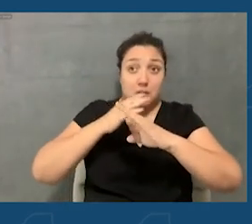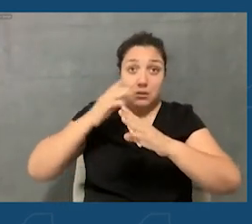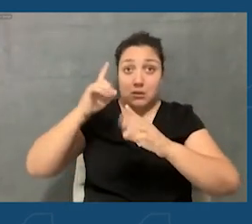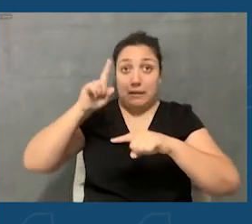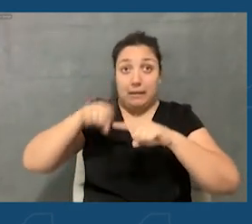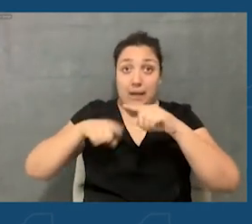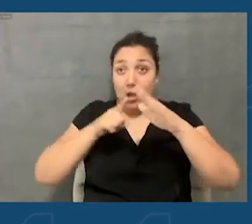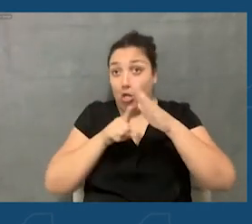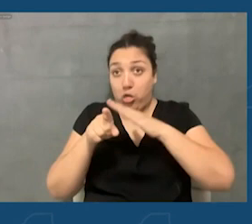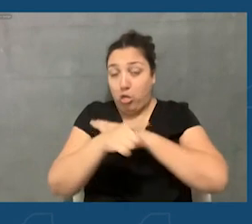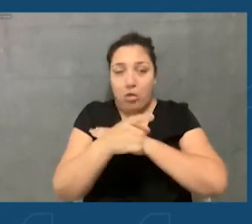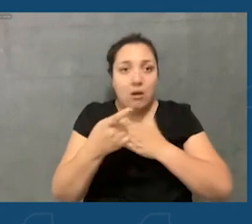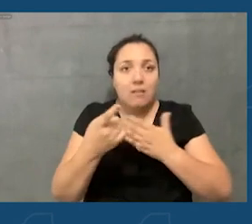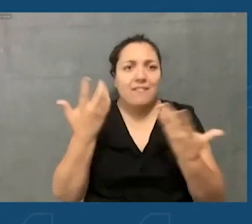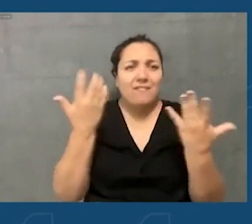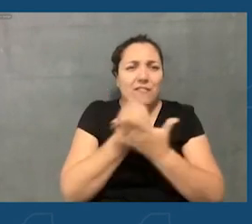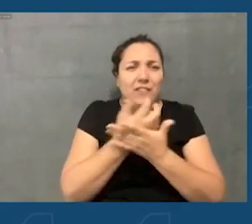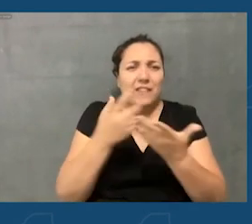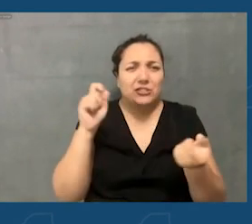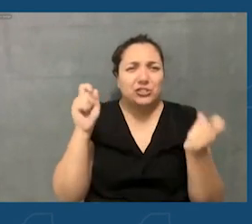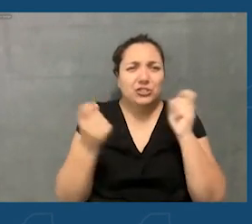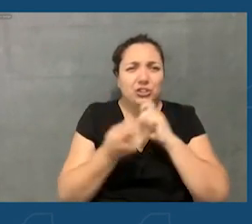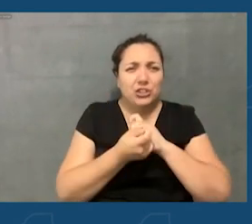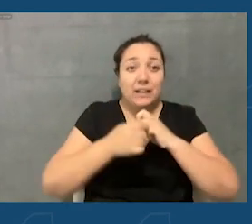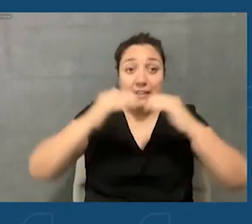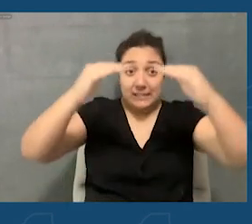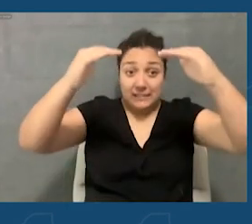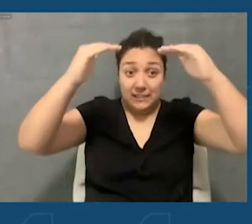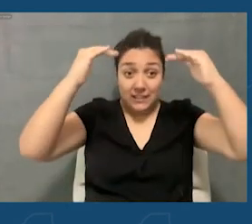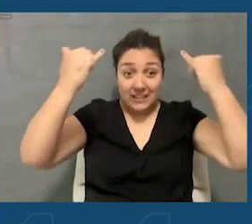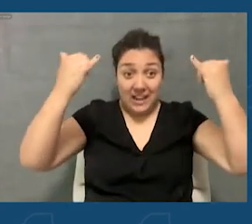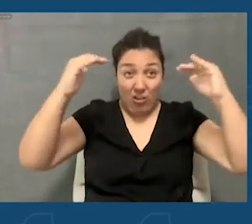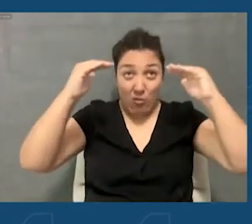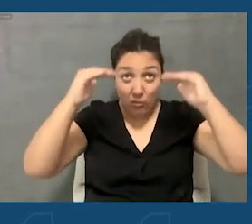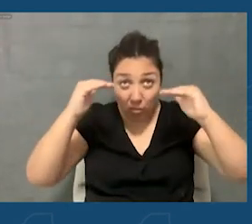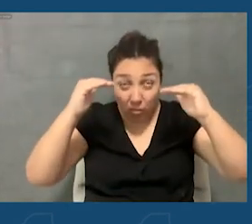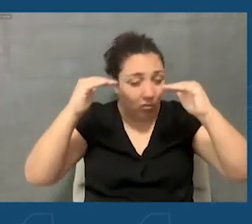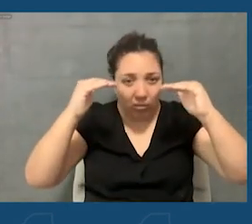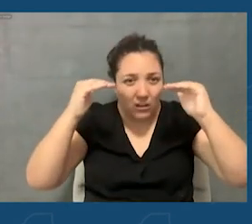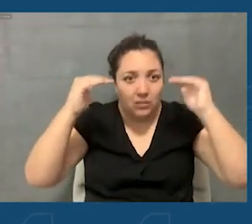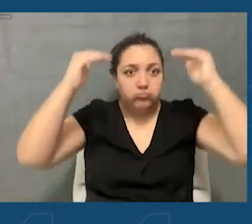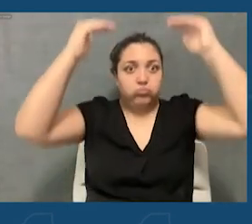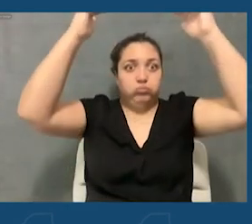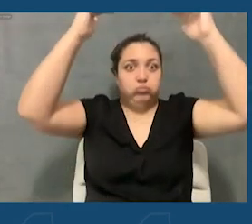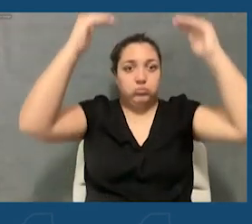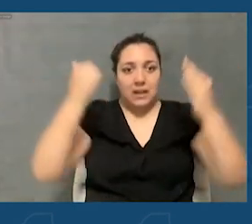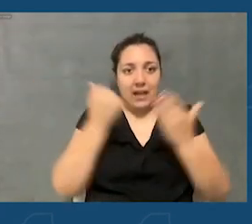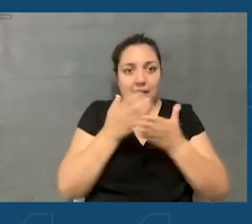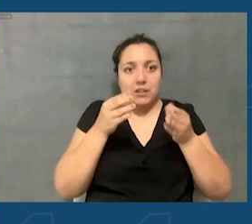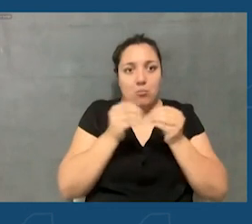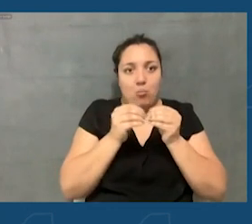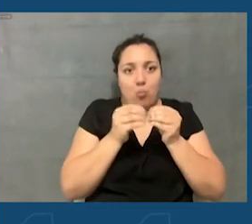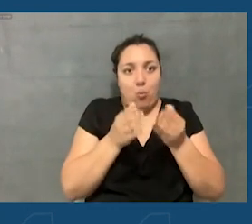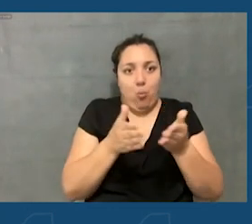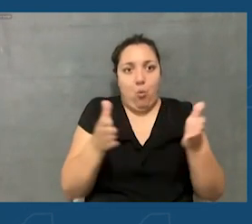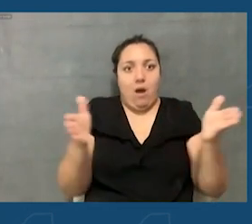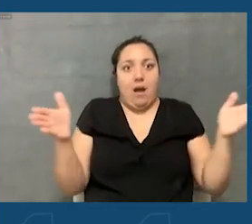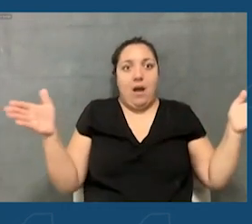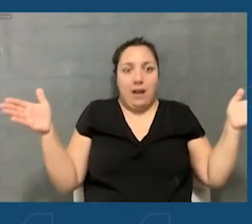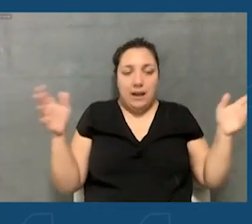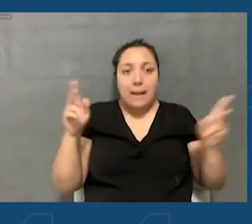were raised. The main spine of all of Penn Station has been widened so people can move